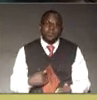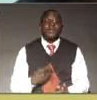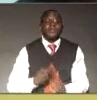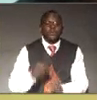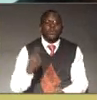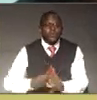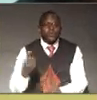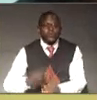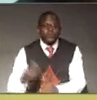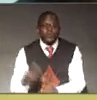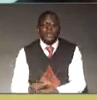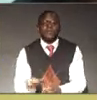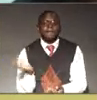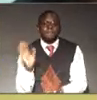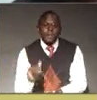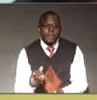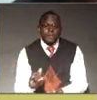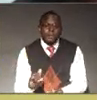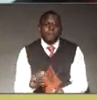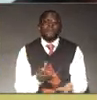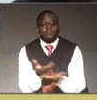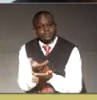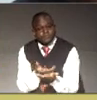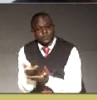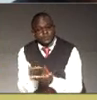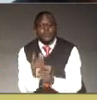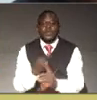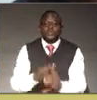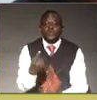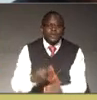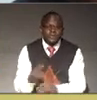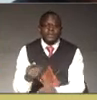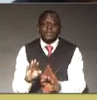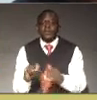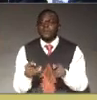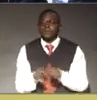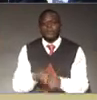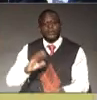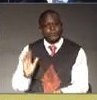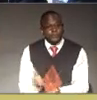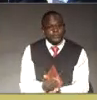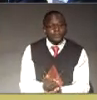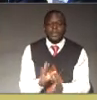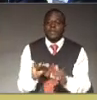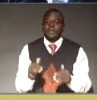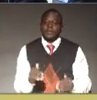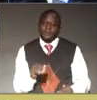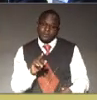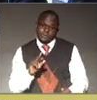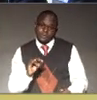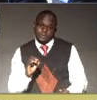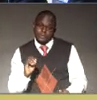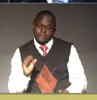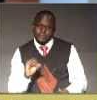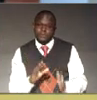squatters off. So you go discuss with the squatters and make sure they get off. Rose Nakai is an